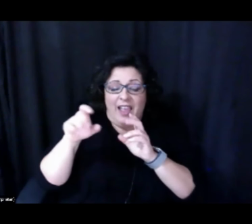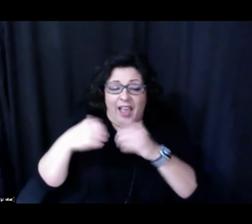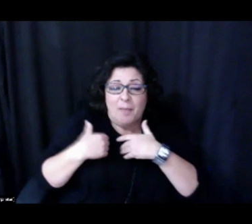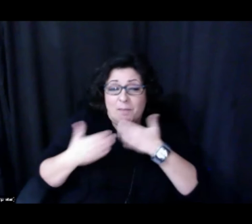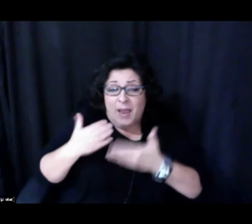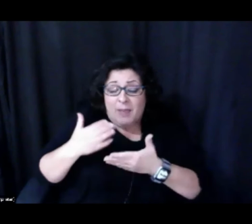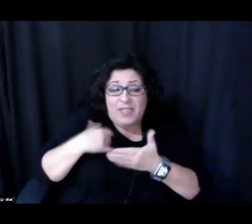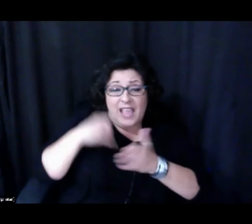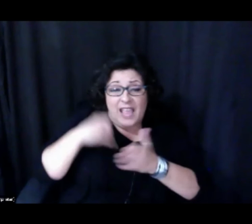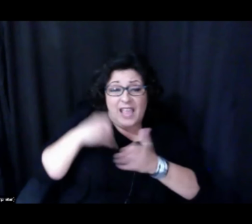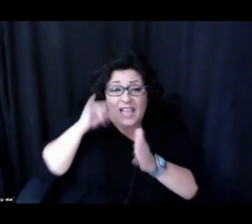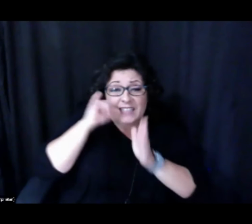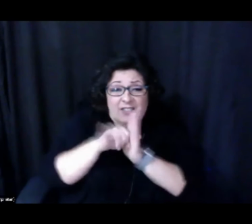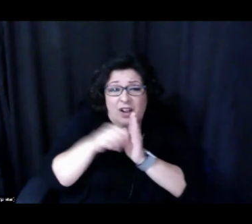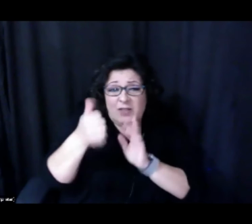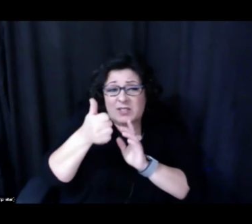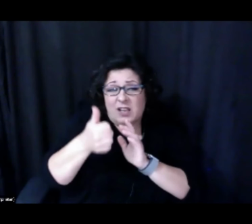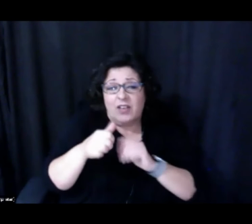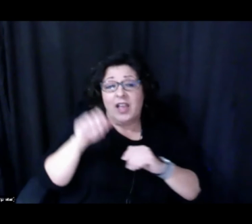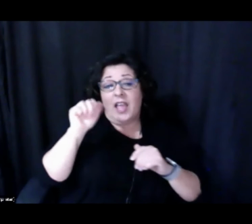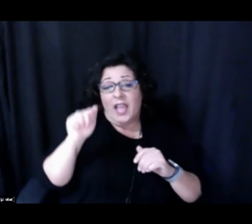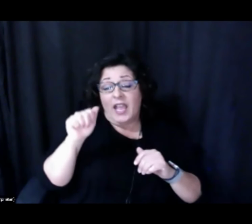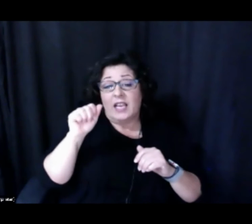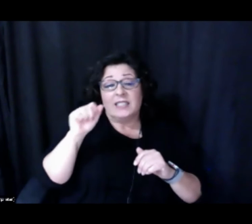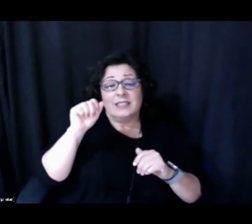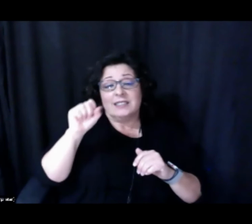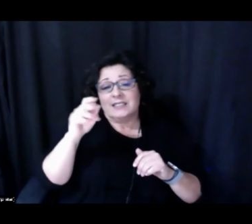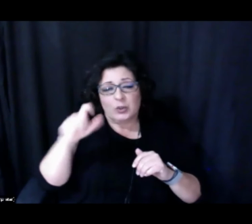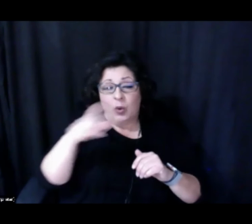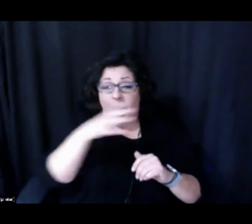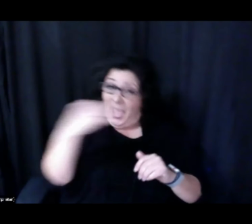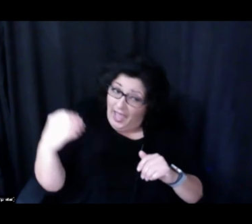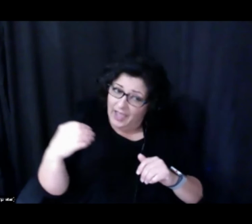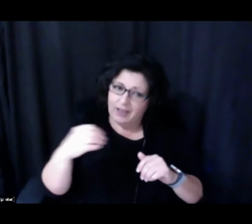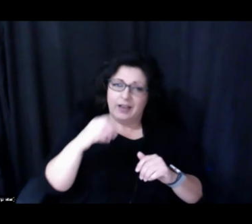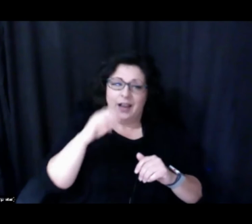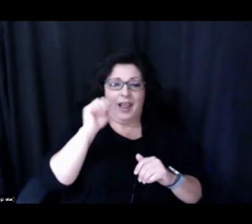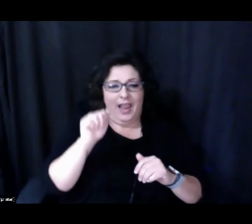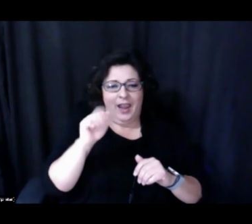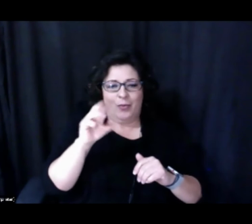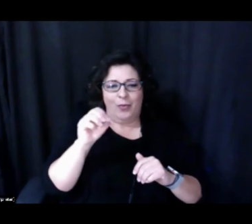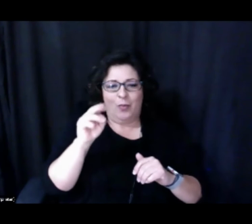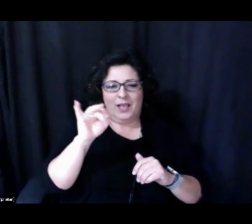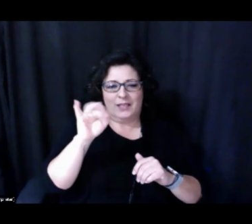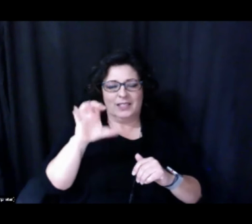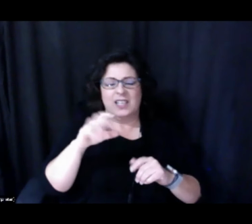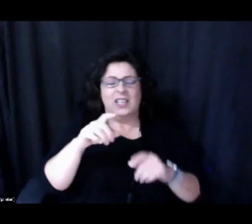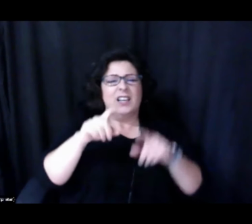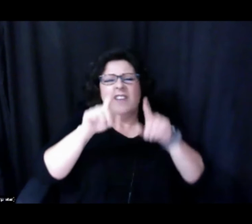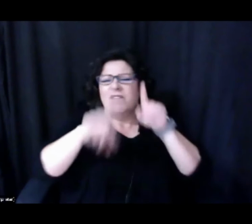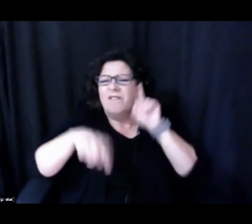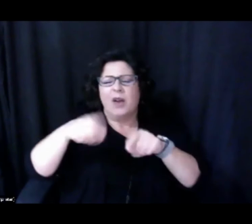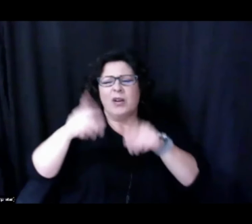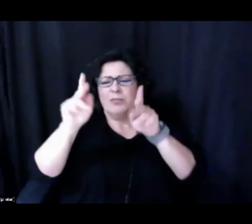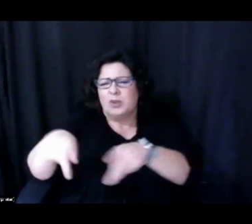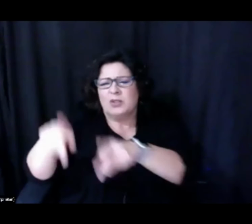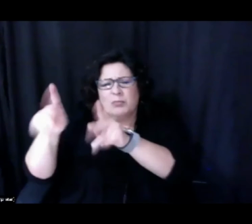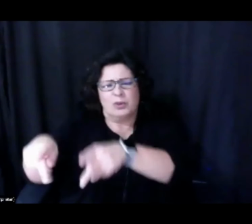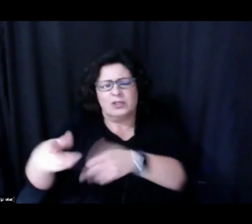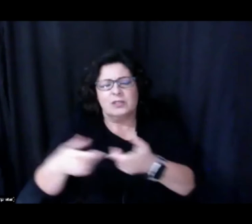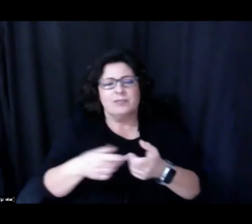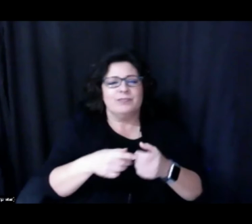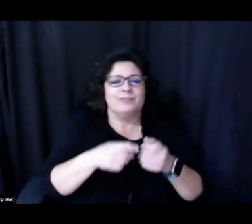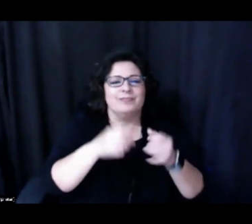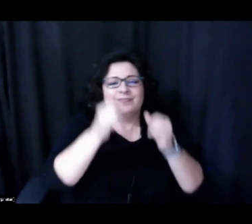may identify as asexual and as aromantic, right? It's going to vary person by person. I also wanted to